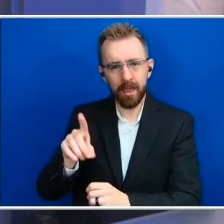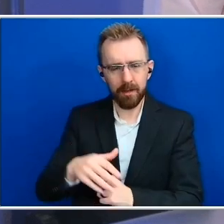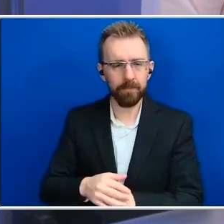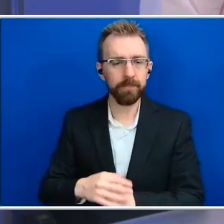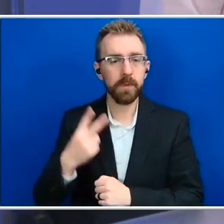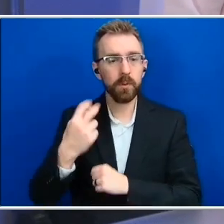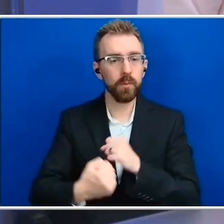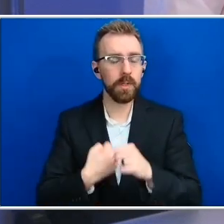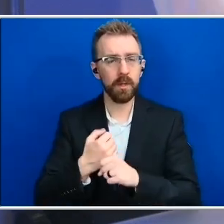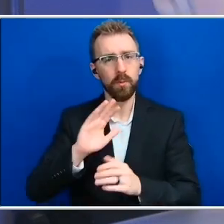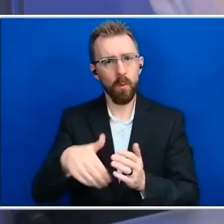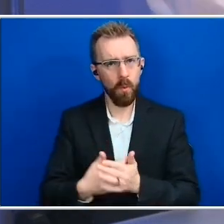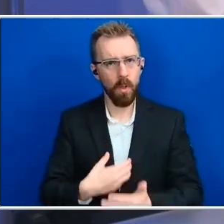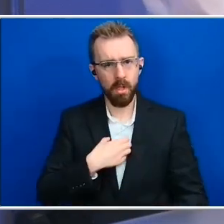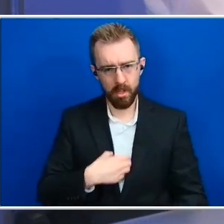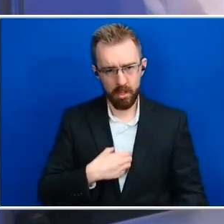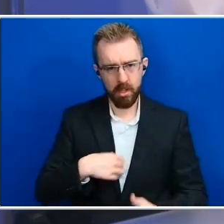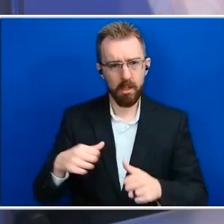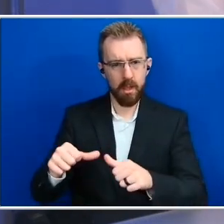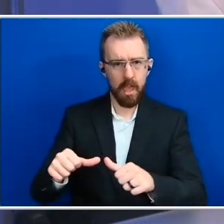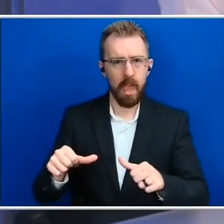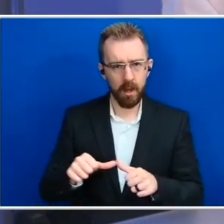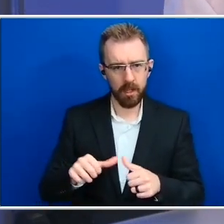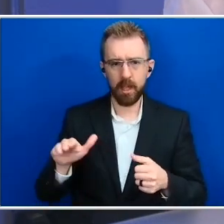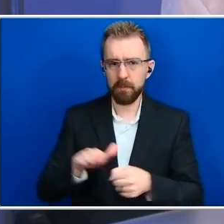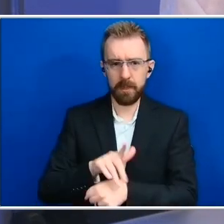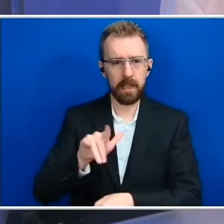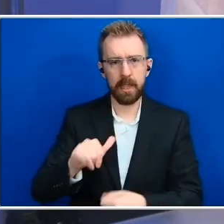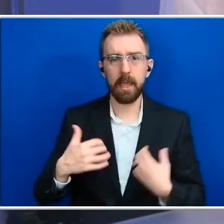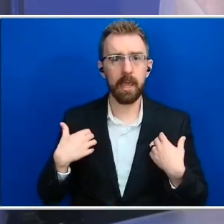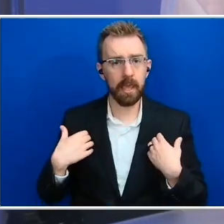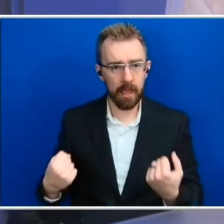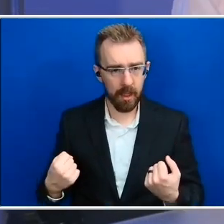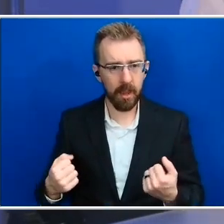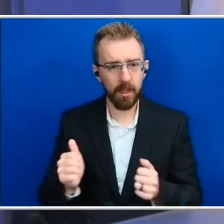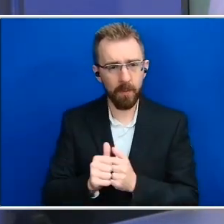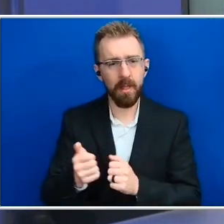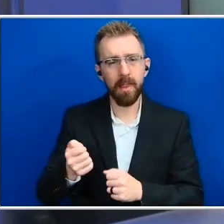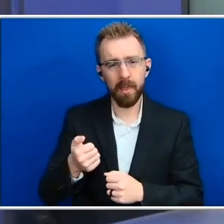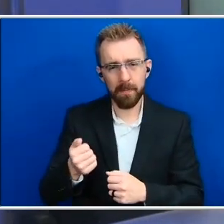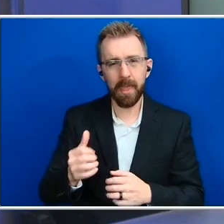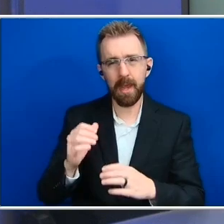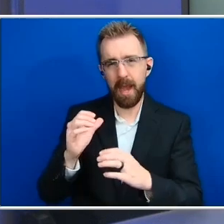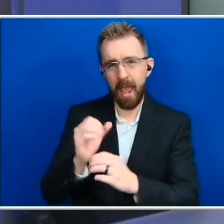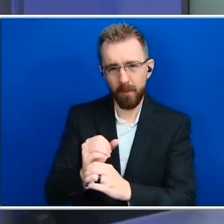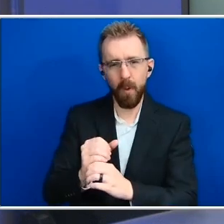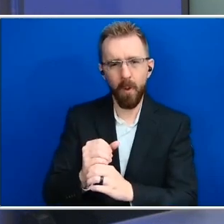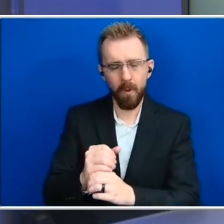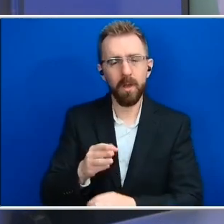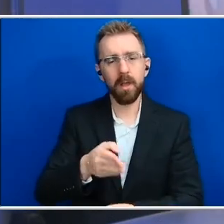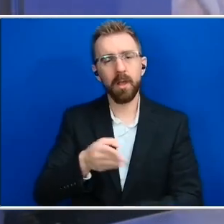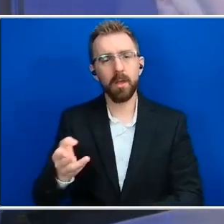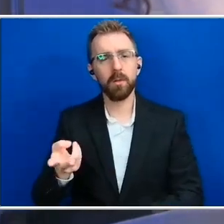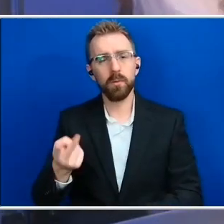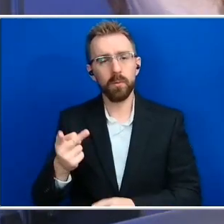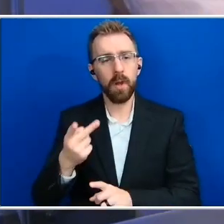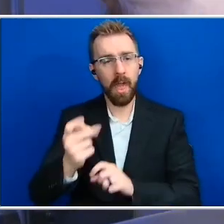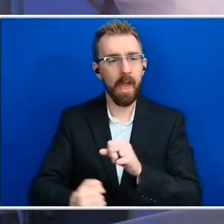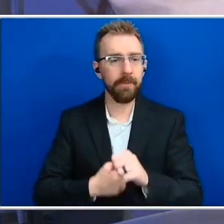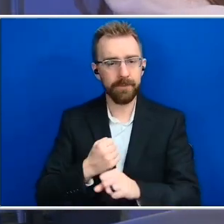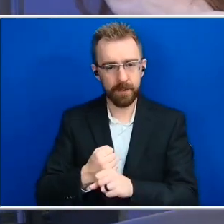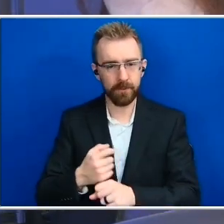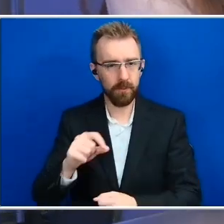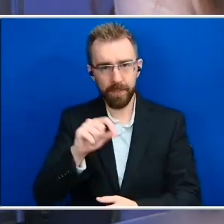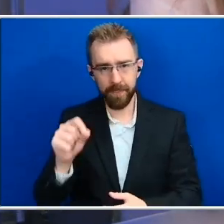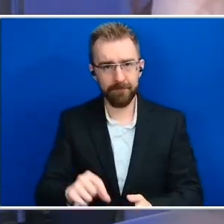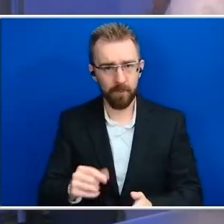esophagus area completely healed with a little bit narrowing, and then at 2.5 years. Therefore, all the